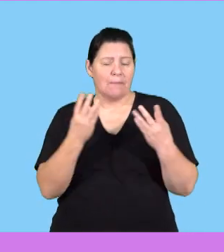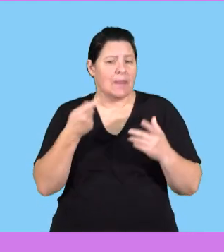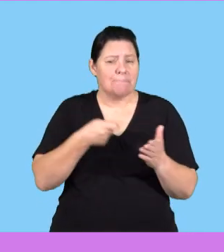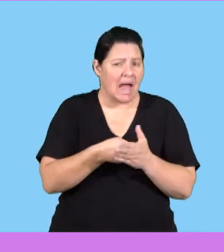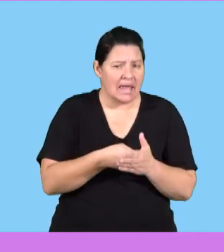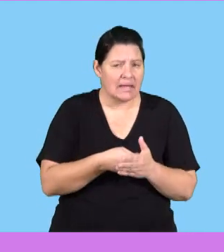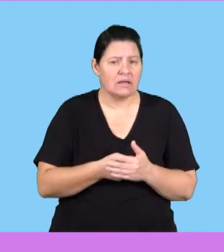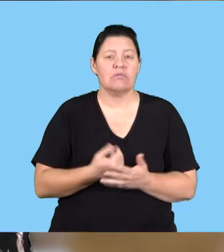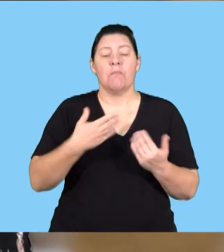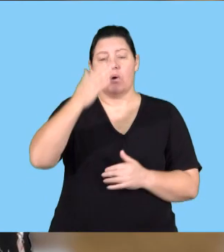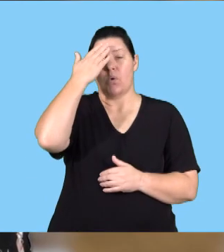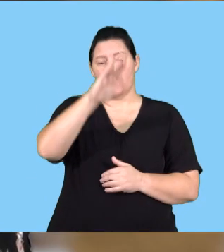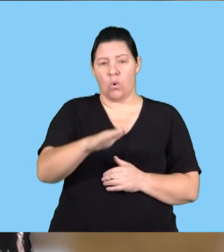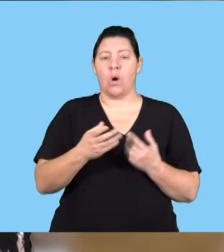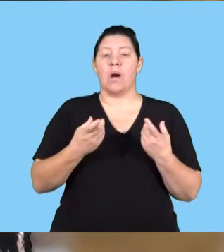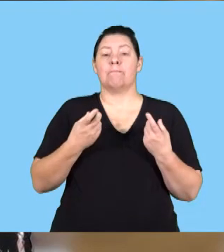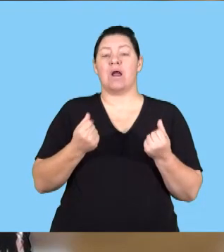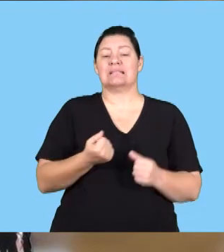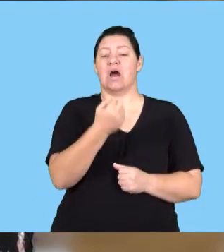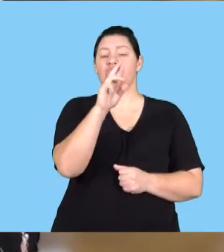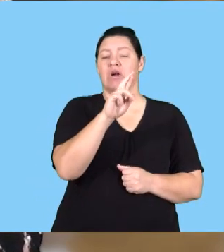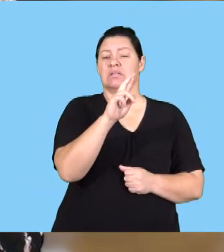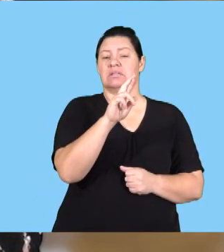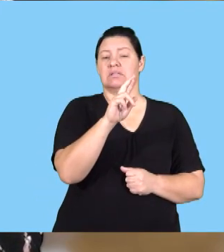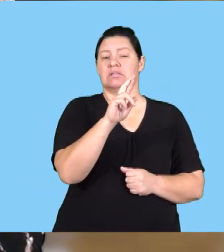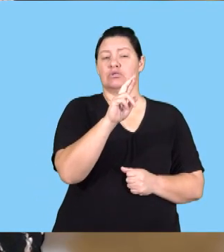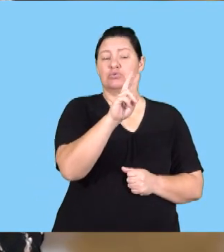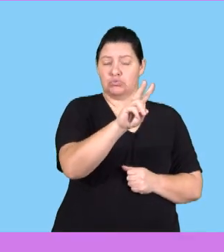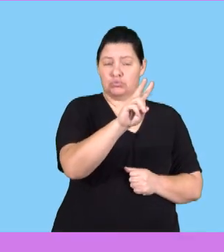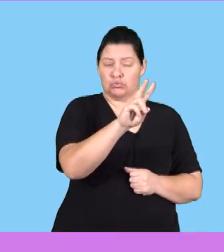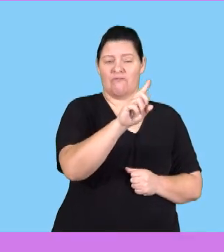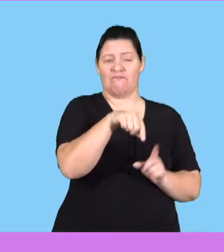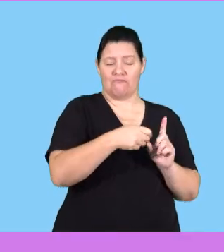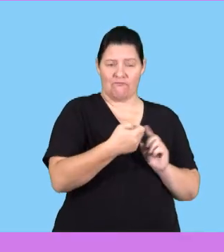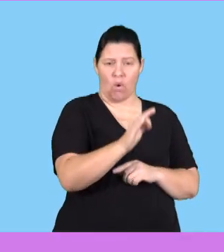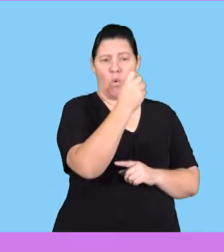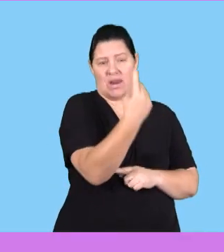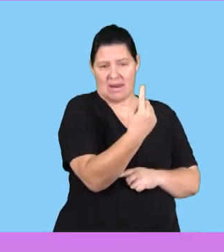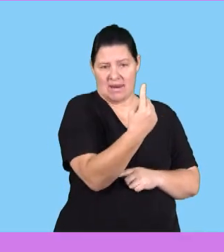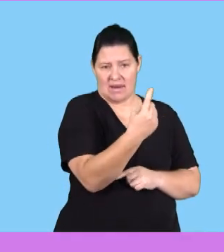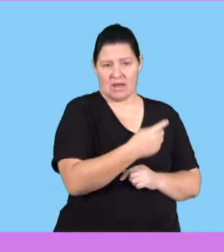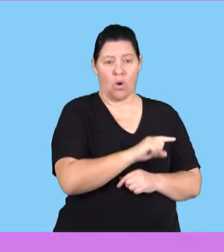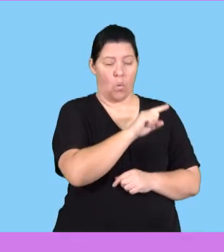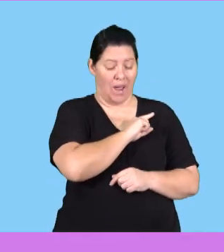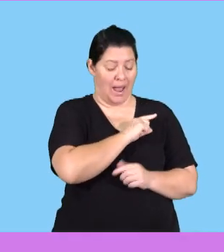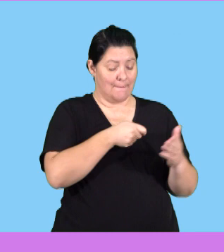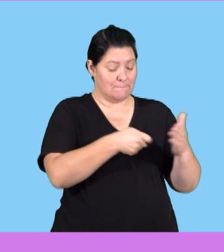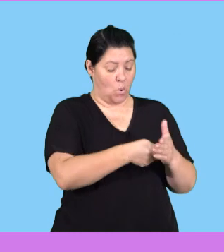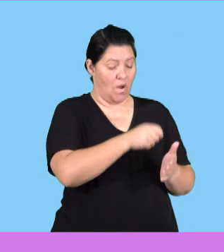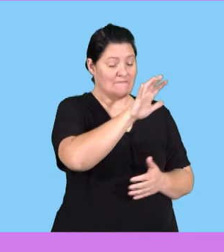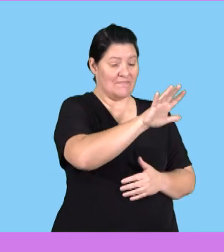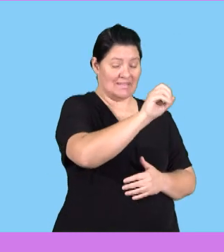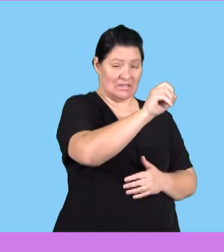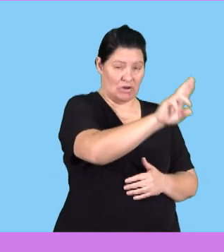she buy, we must as well know the price of 1 sweet. So because she bought with 50